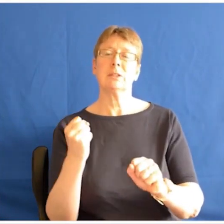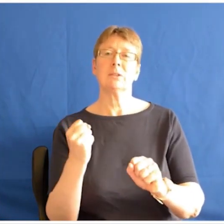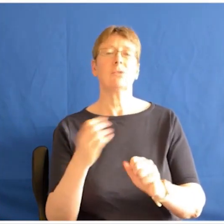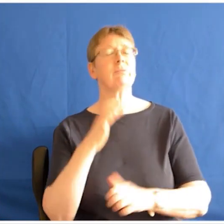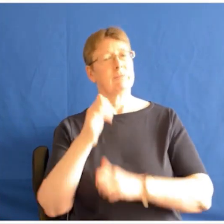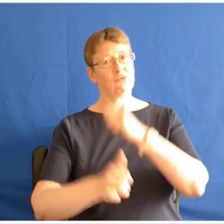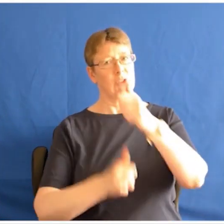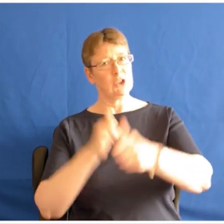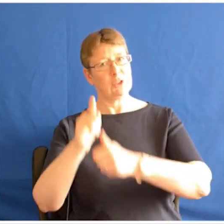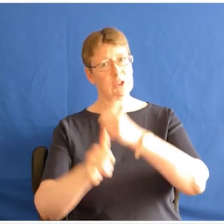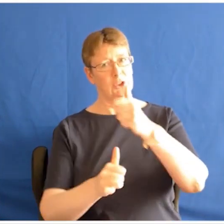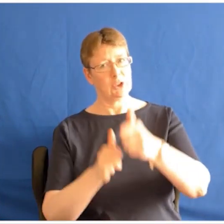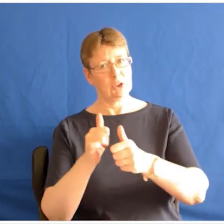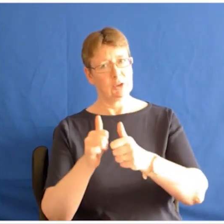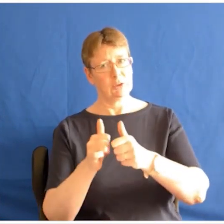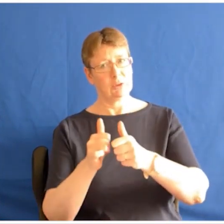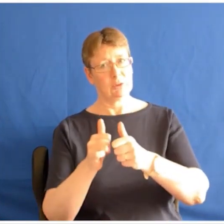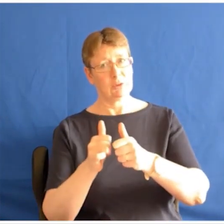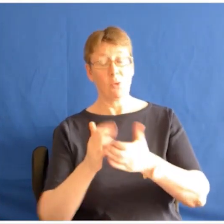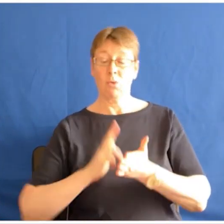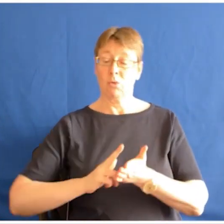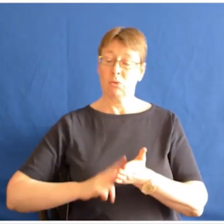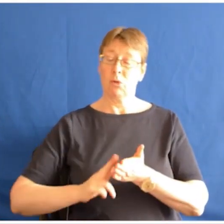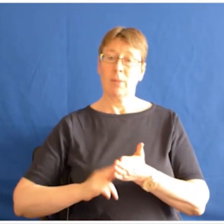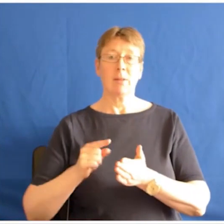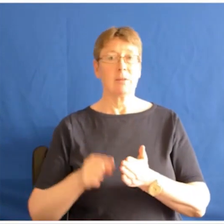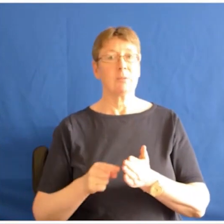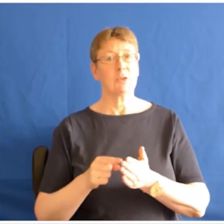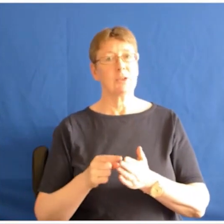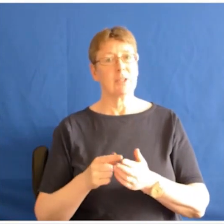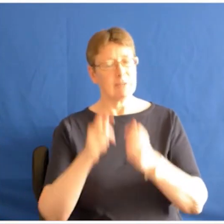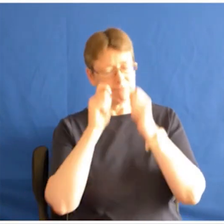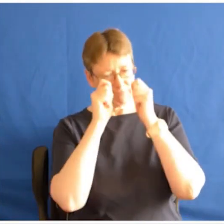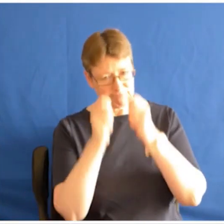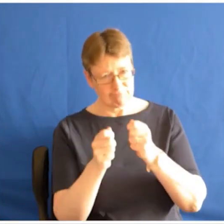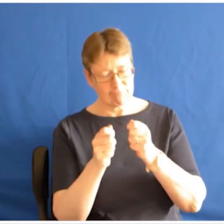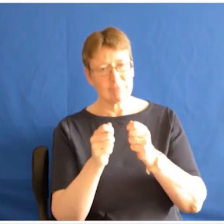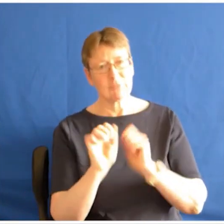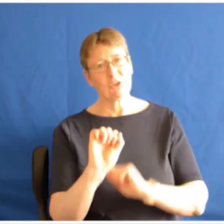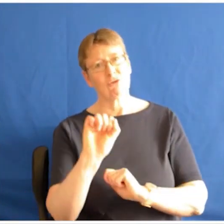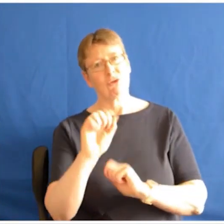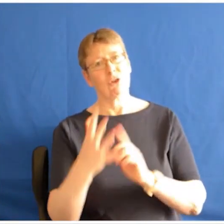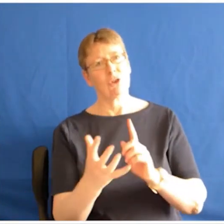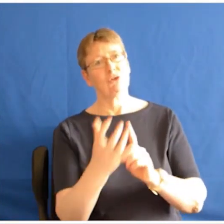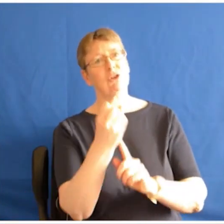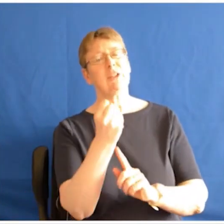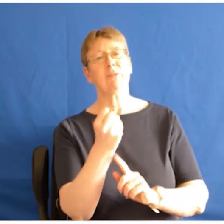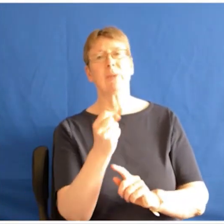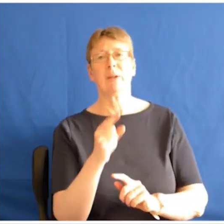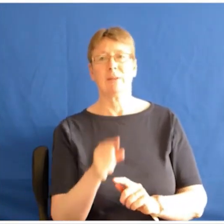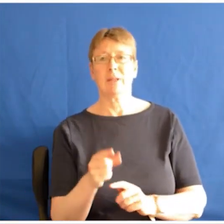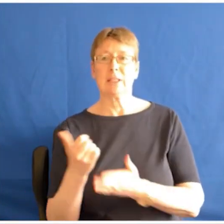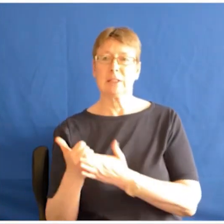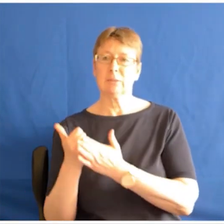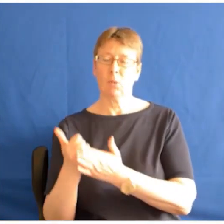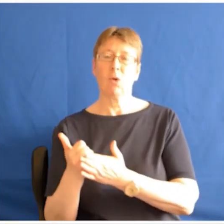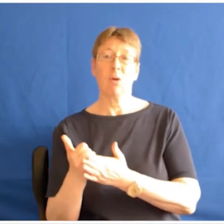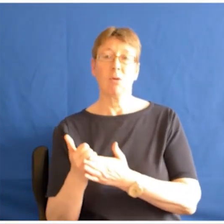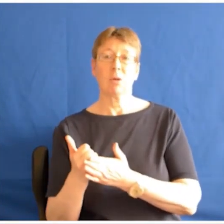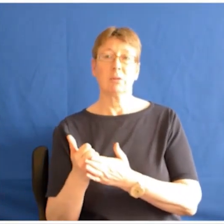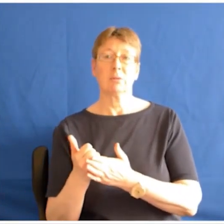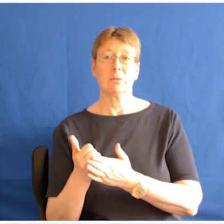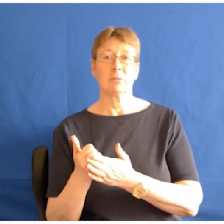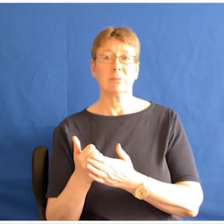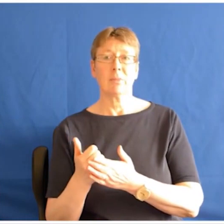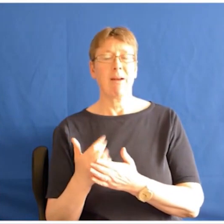is traditional at this point to acknowledge your achievements and the support that you've had with rounds of applause. I feel that this year should be